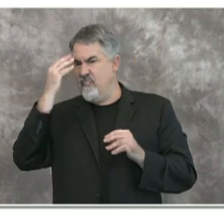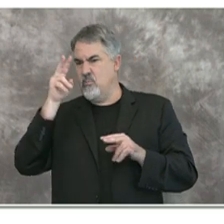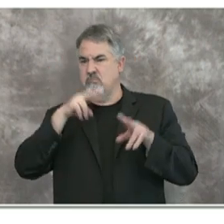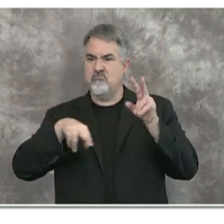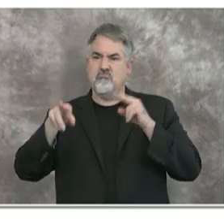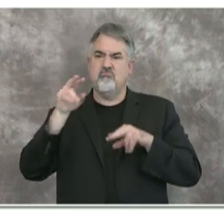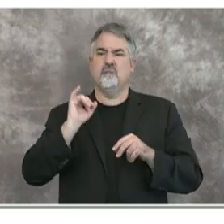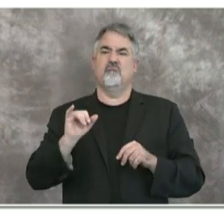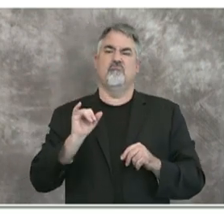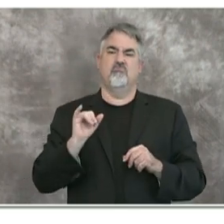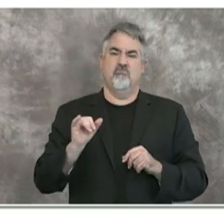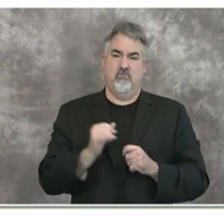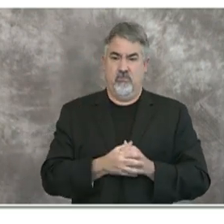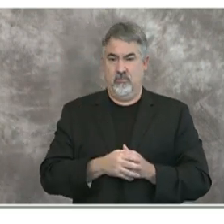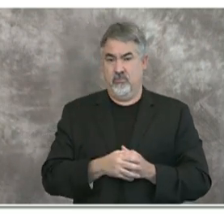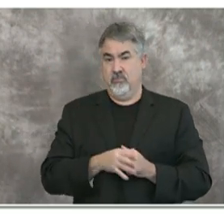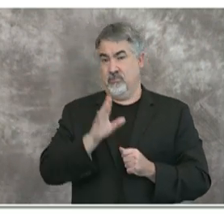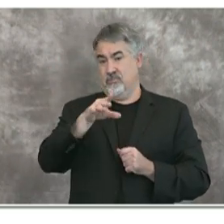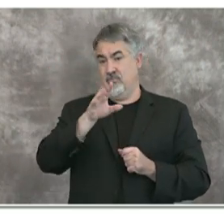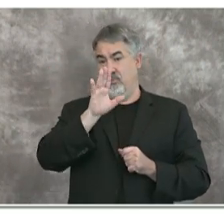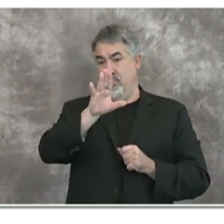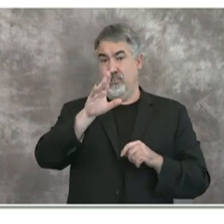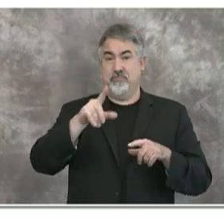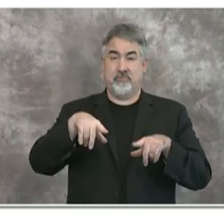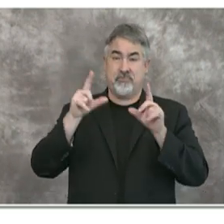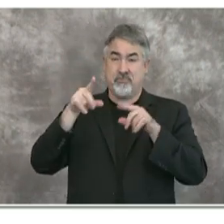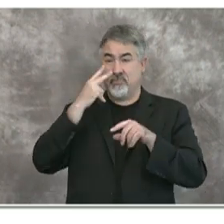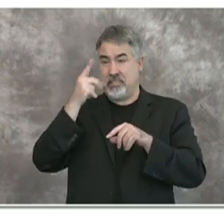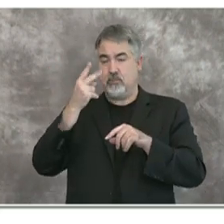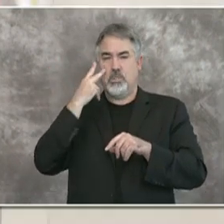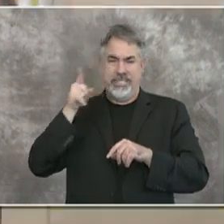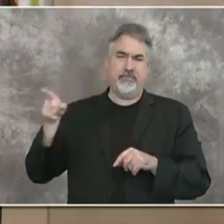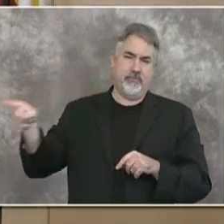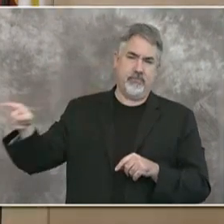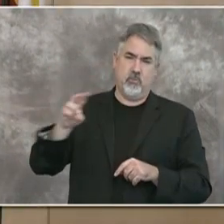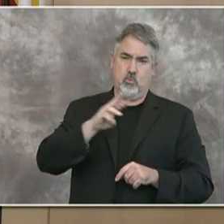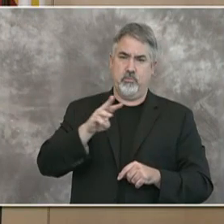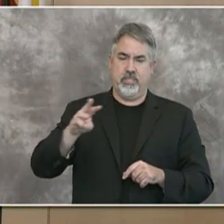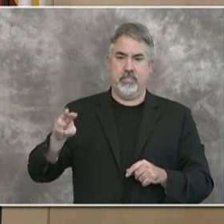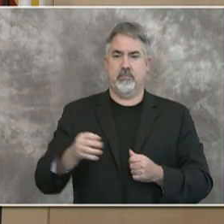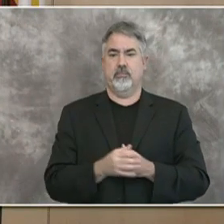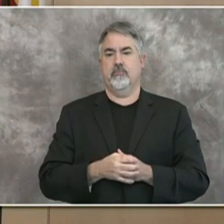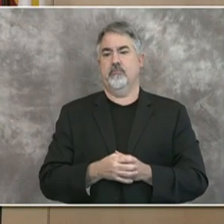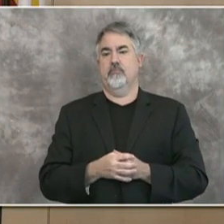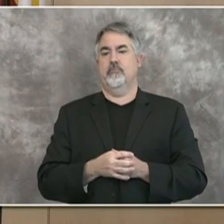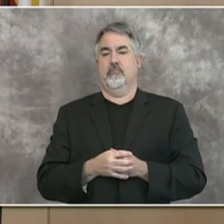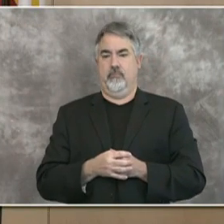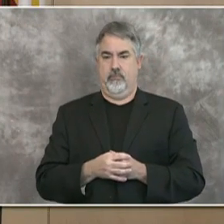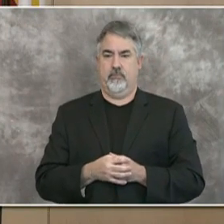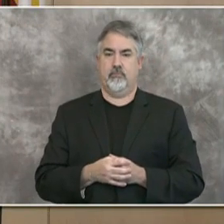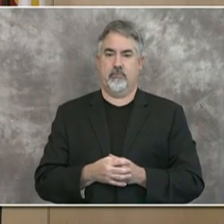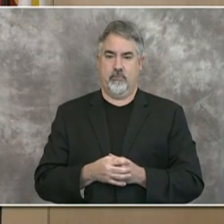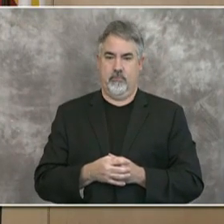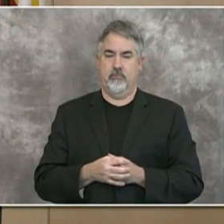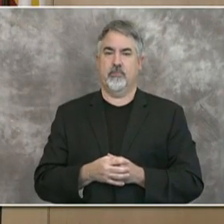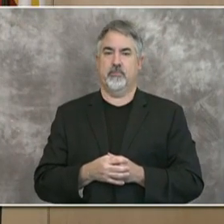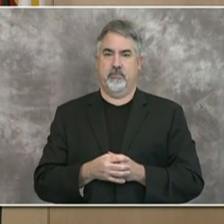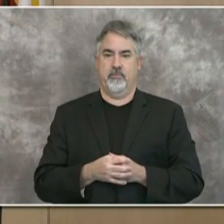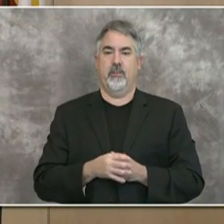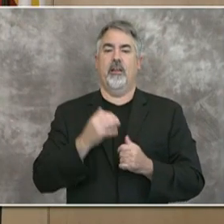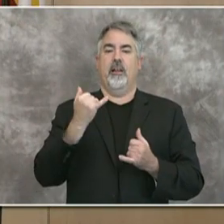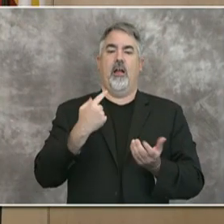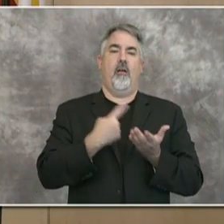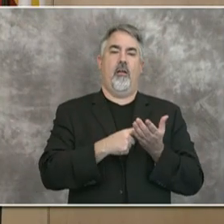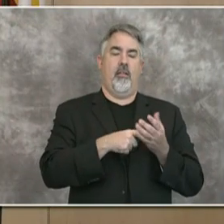the bottom of most of the slides. Regarding outbreaks in congregate and community settings, today we are